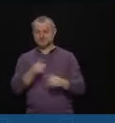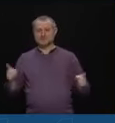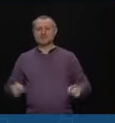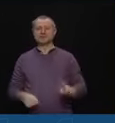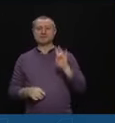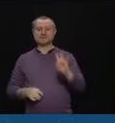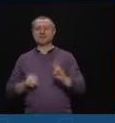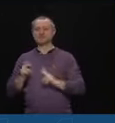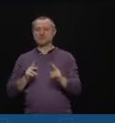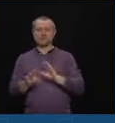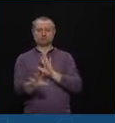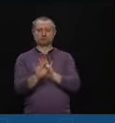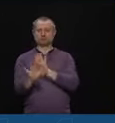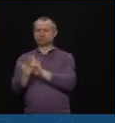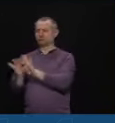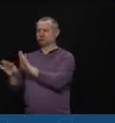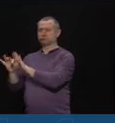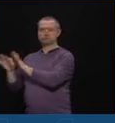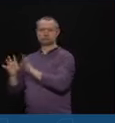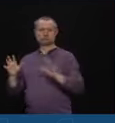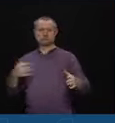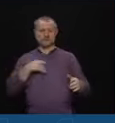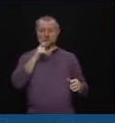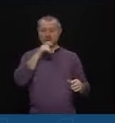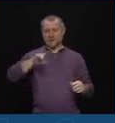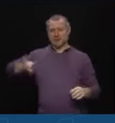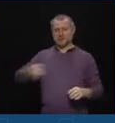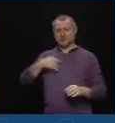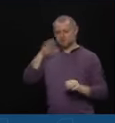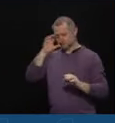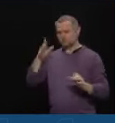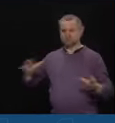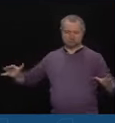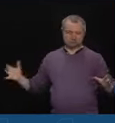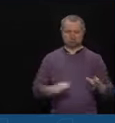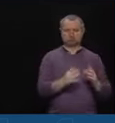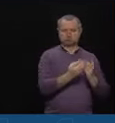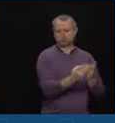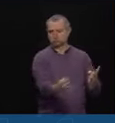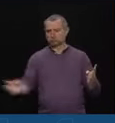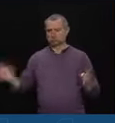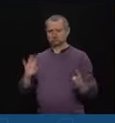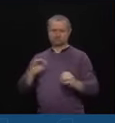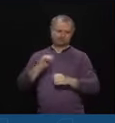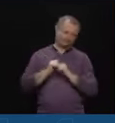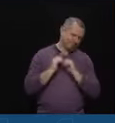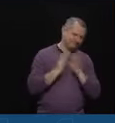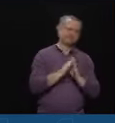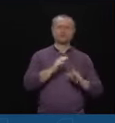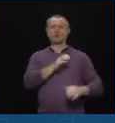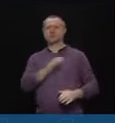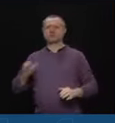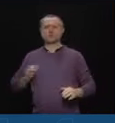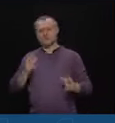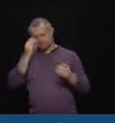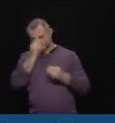going and to find the stories and tell the great, the good, the bad, the ugly, the indifference,